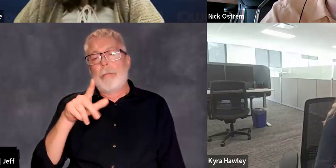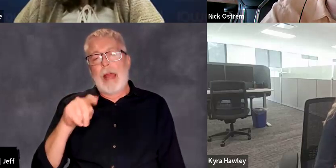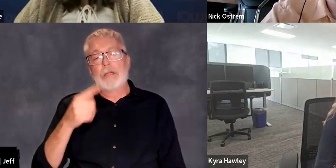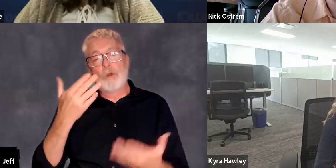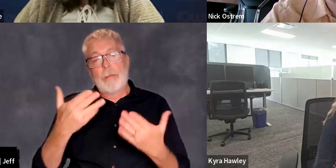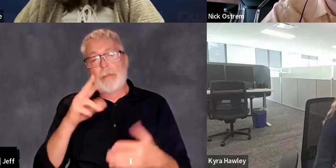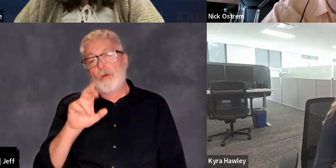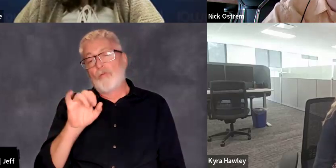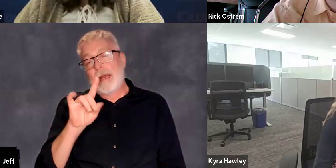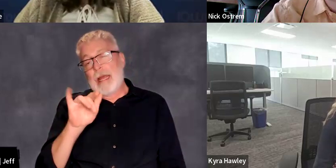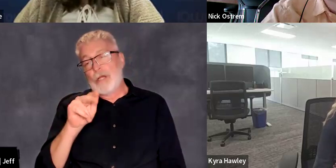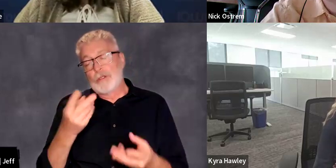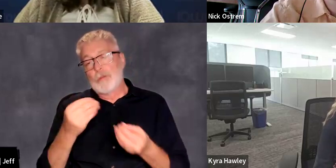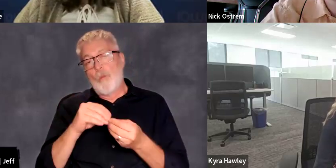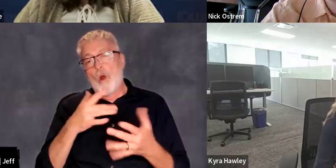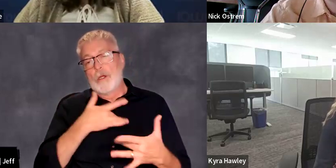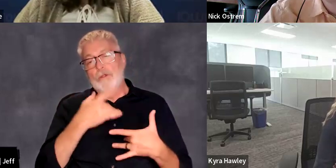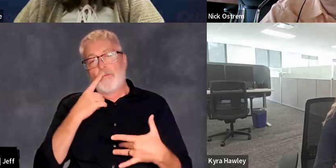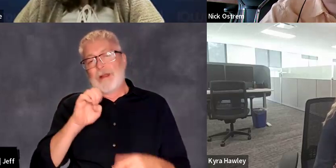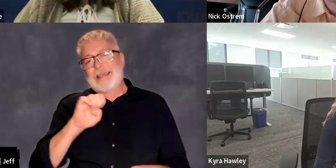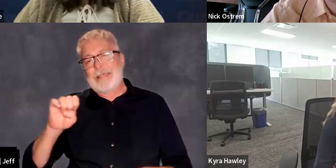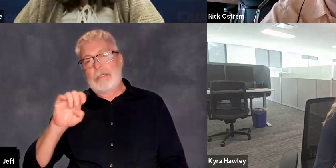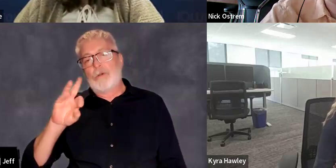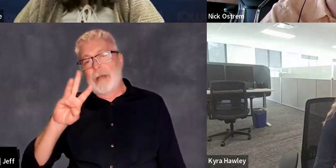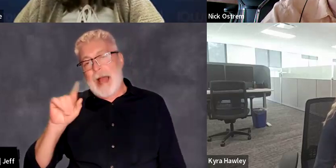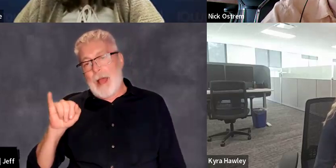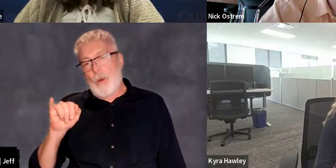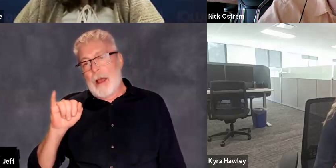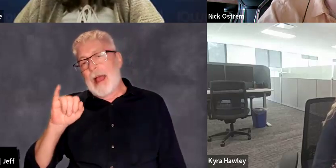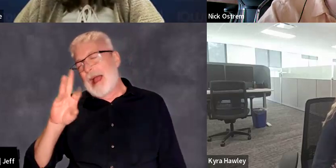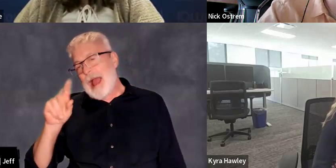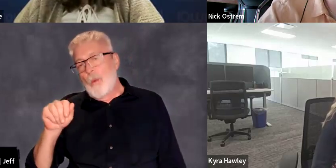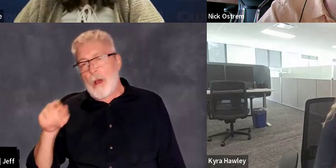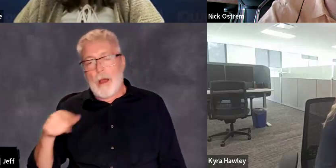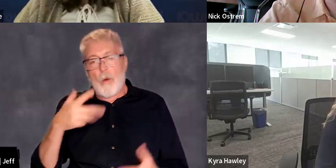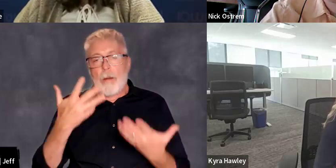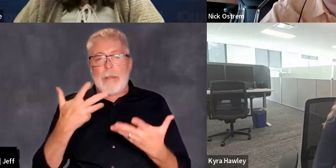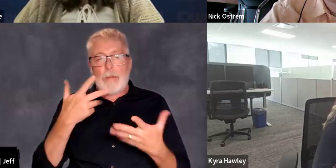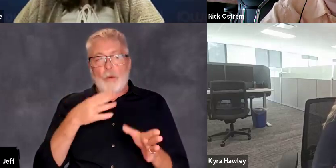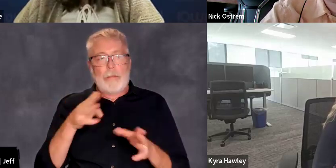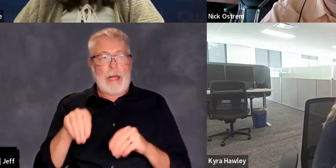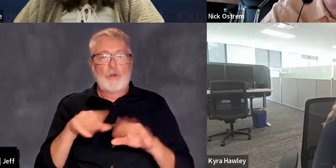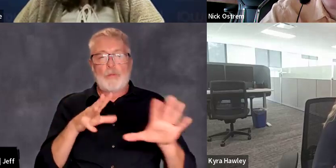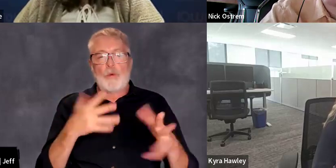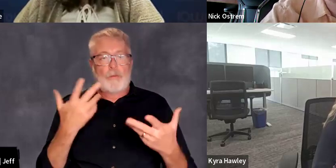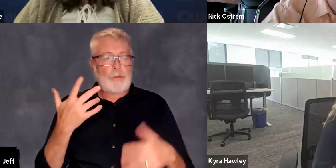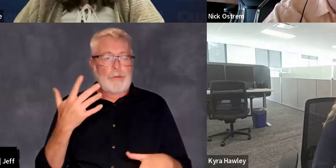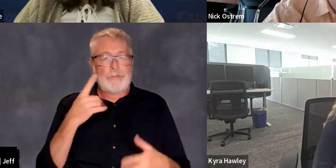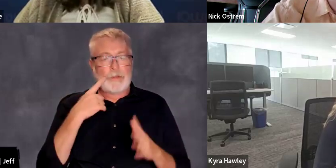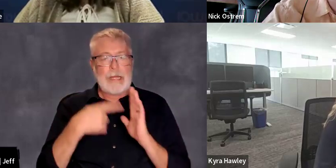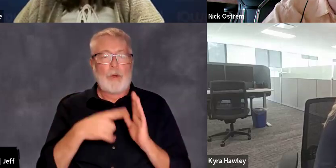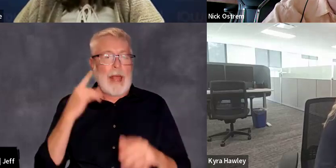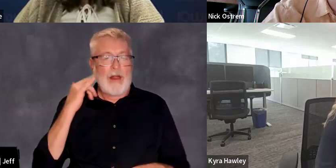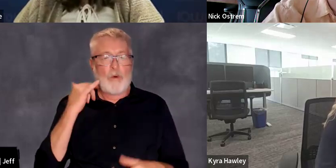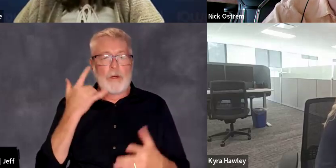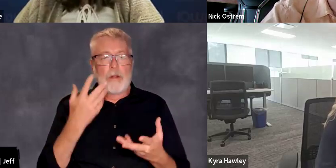be more of a concern in eastern Iowa. Who knows? Or maybe you're moving somewhere like California, where